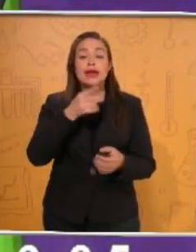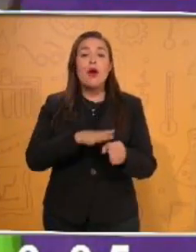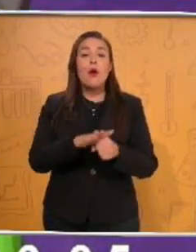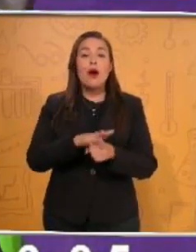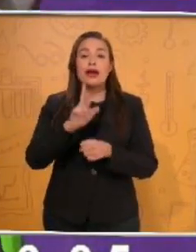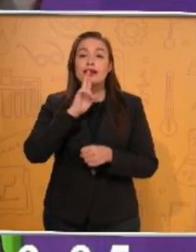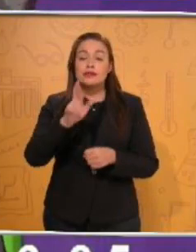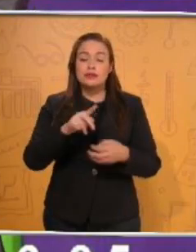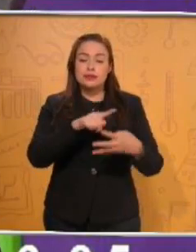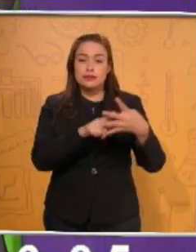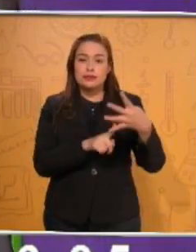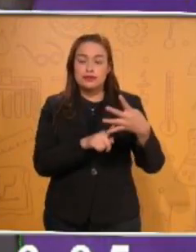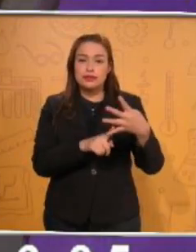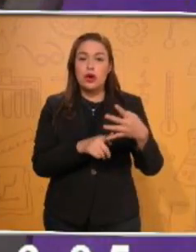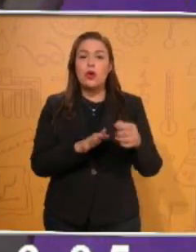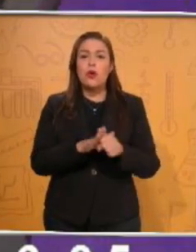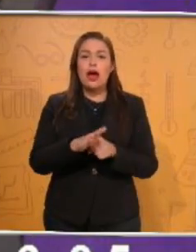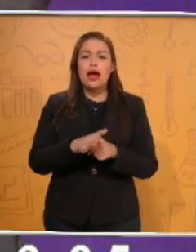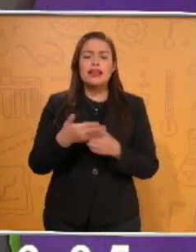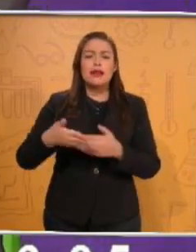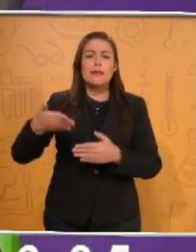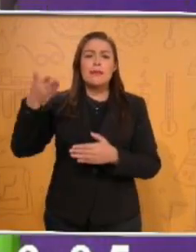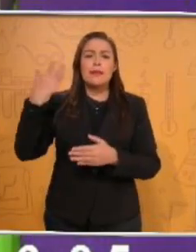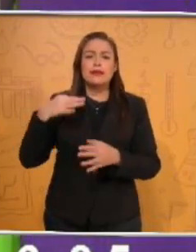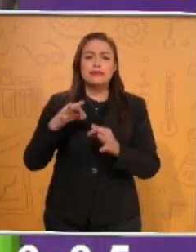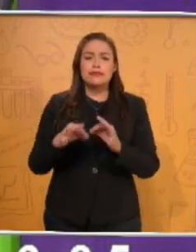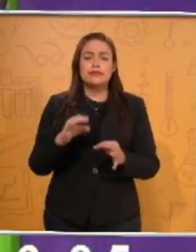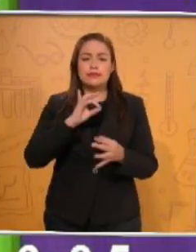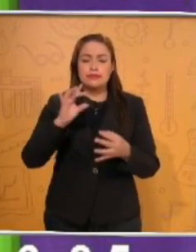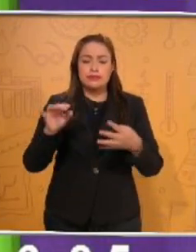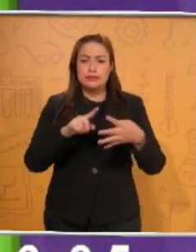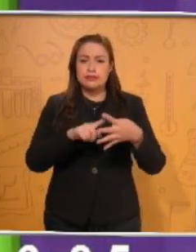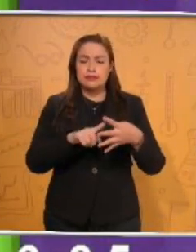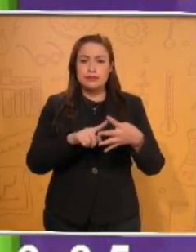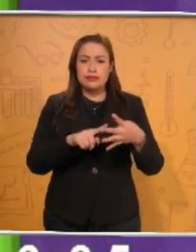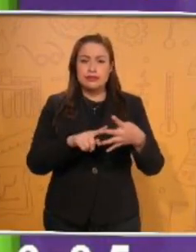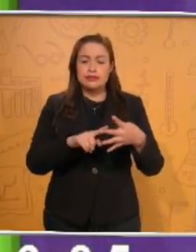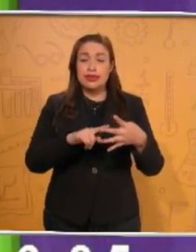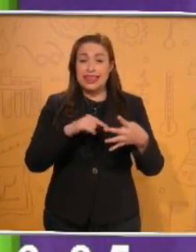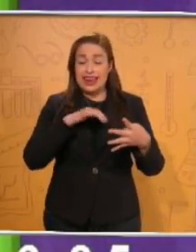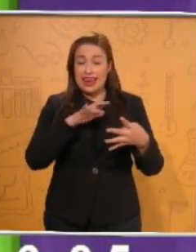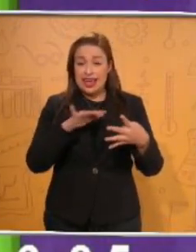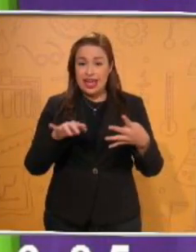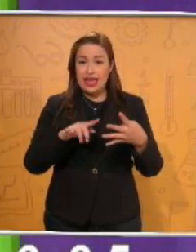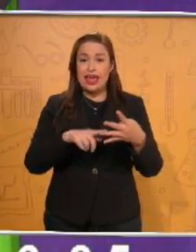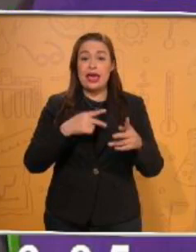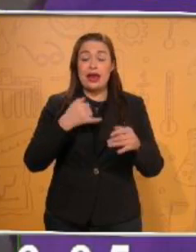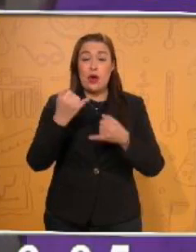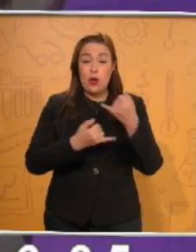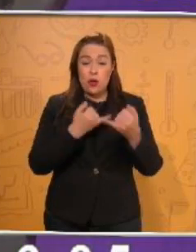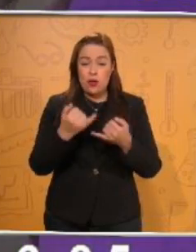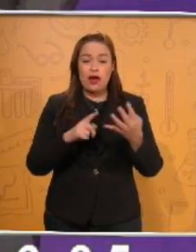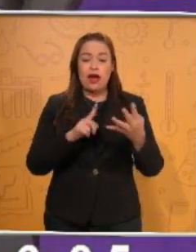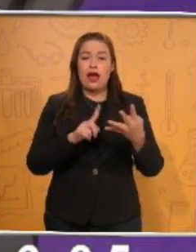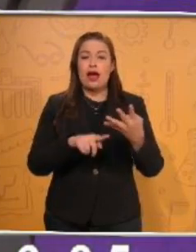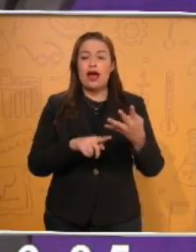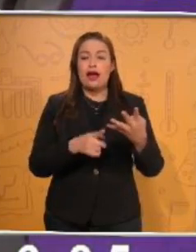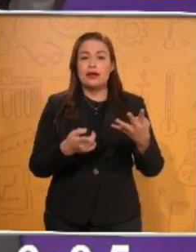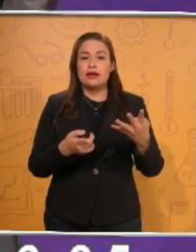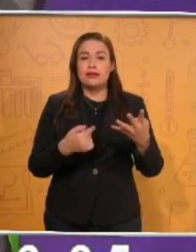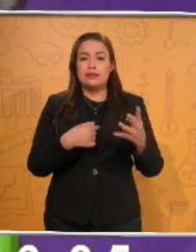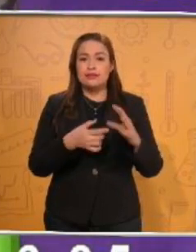the past of teach. B, learn. C, play. And D, it's